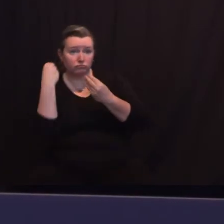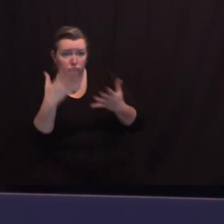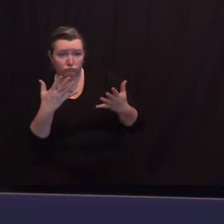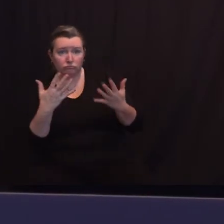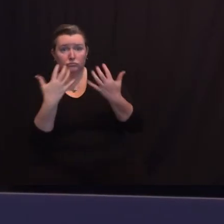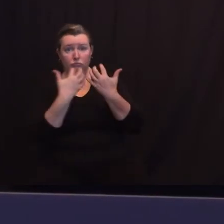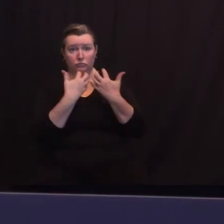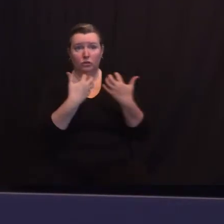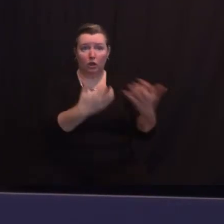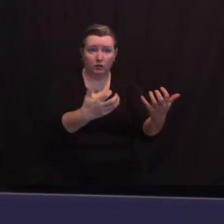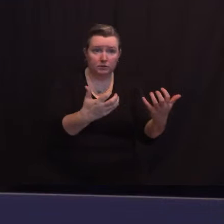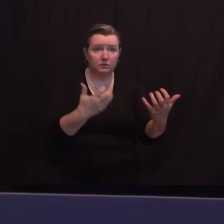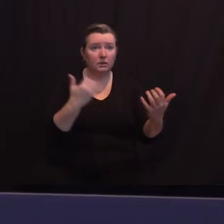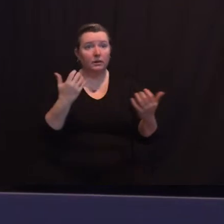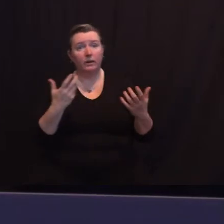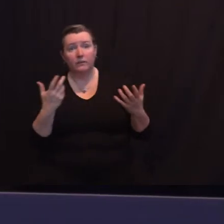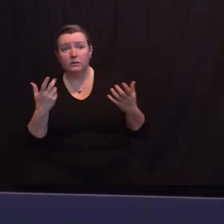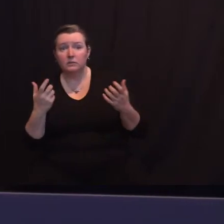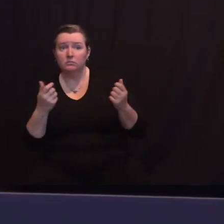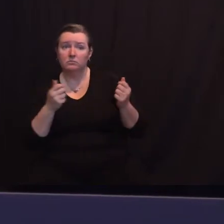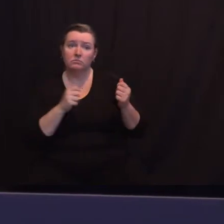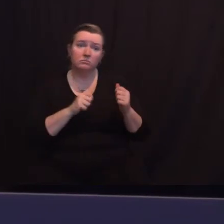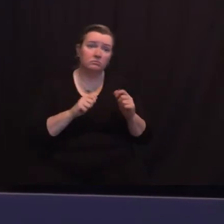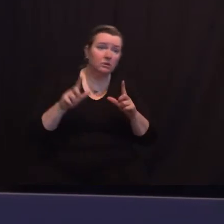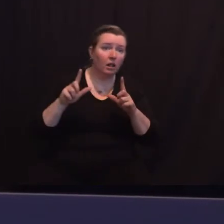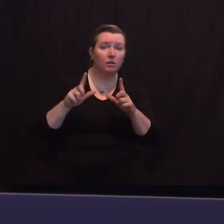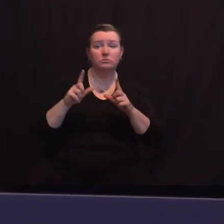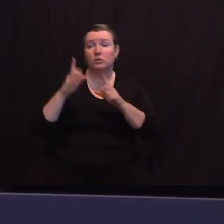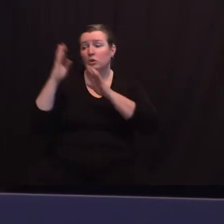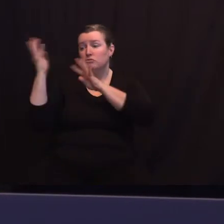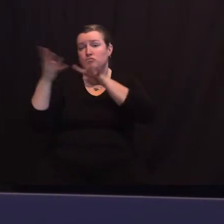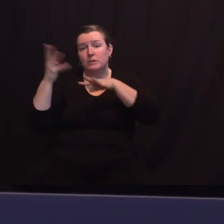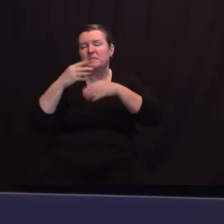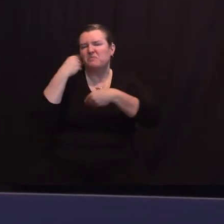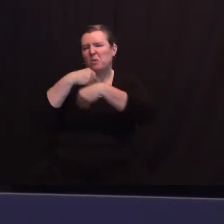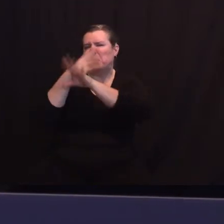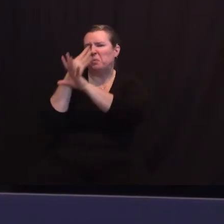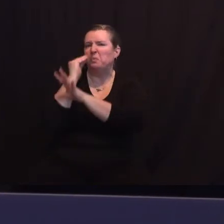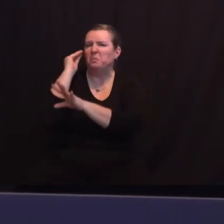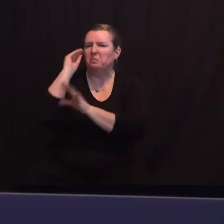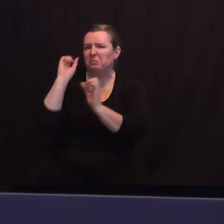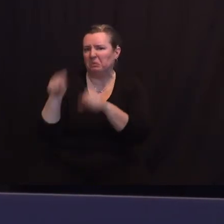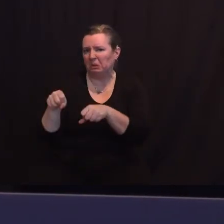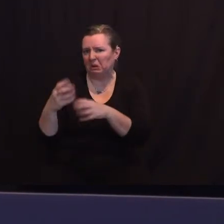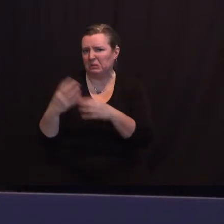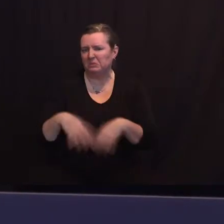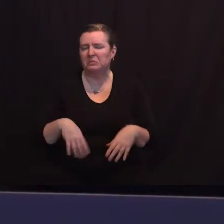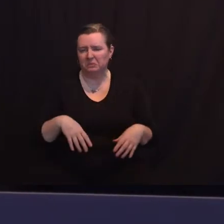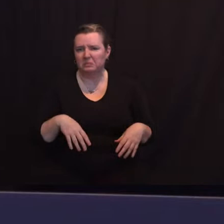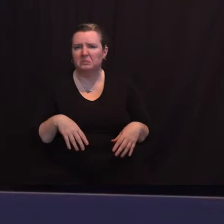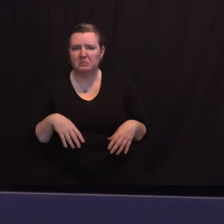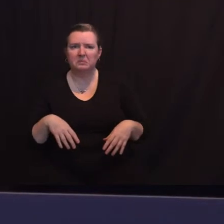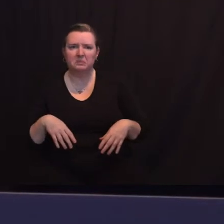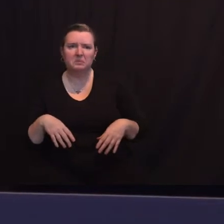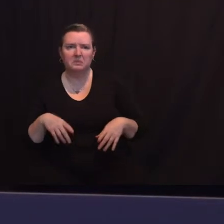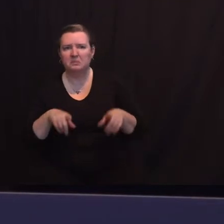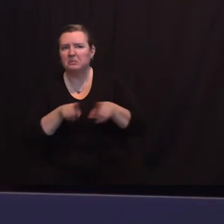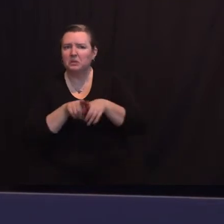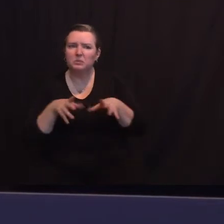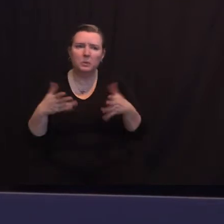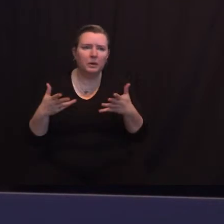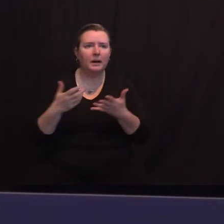that may be available and provide them with suggestions on how they can create meaningful celebrations at home